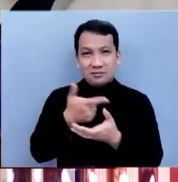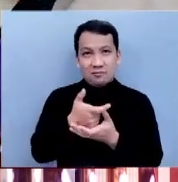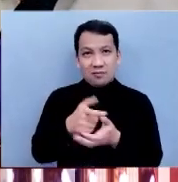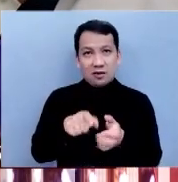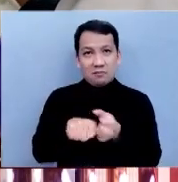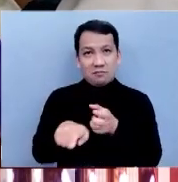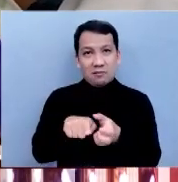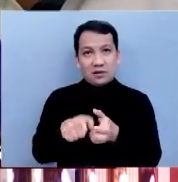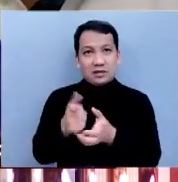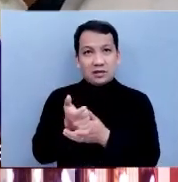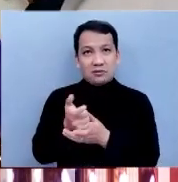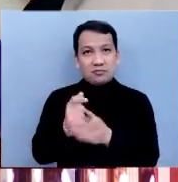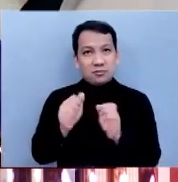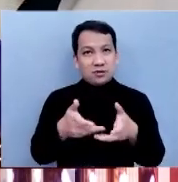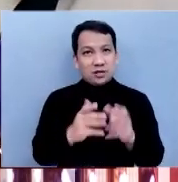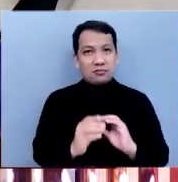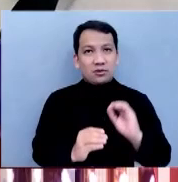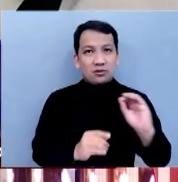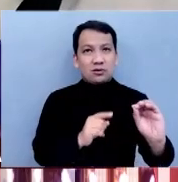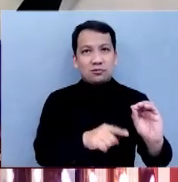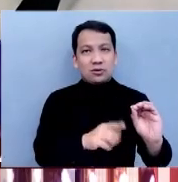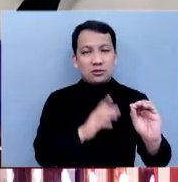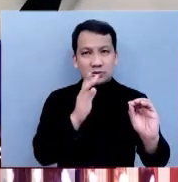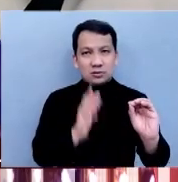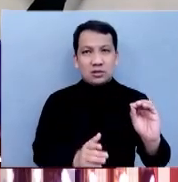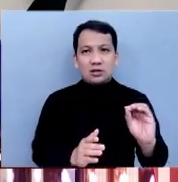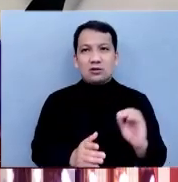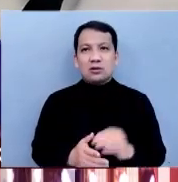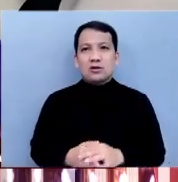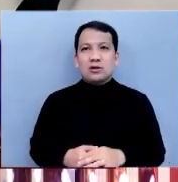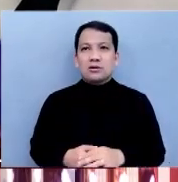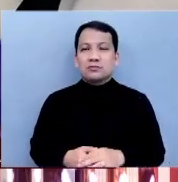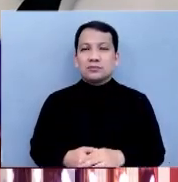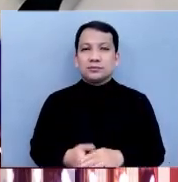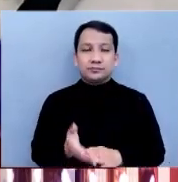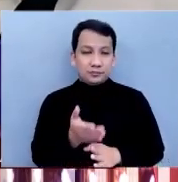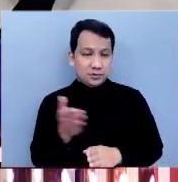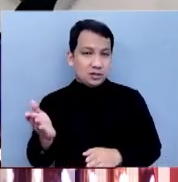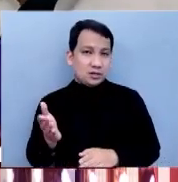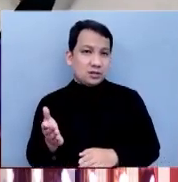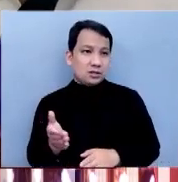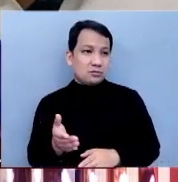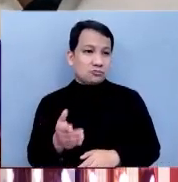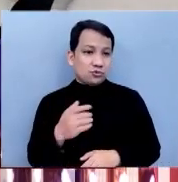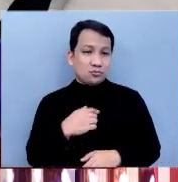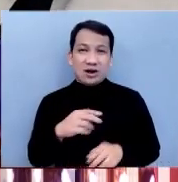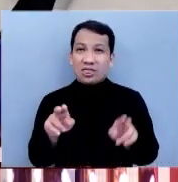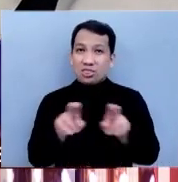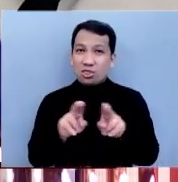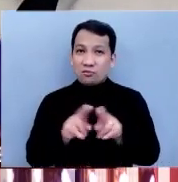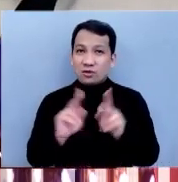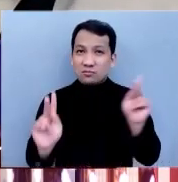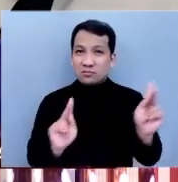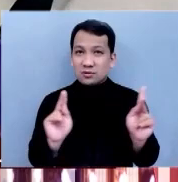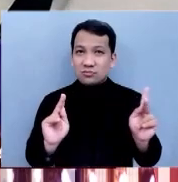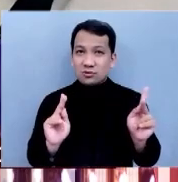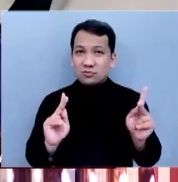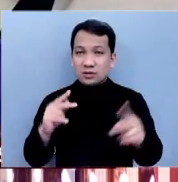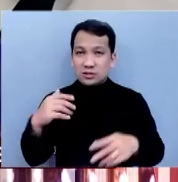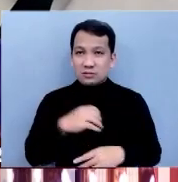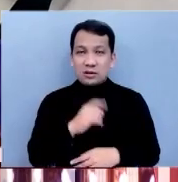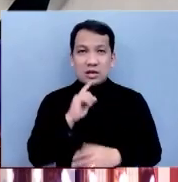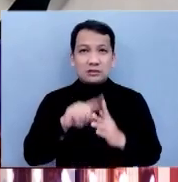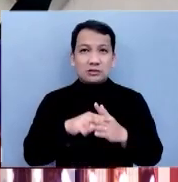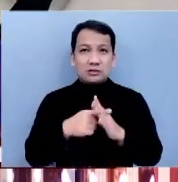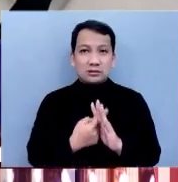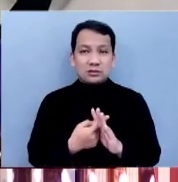ang pwedeng pagmamay-ari ng civilian okay, versus police? Let's take it this way. For plain civilians, ang start ng ano